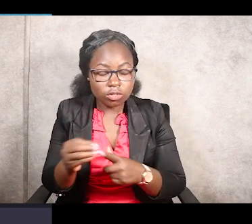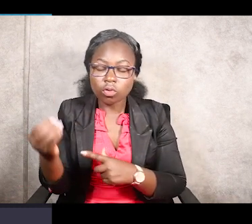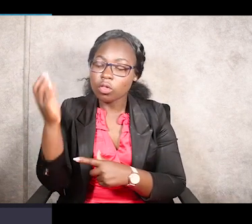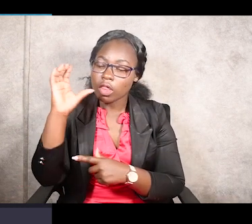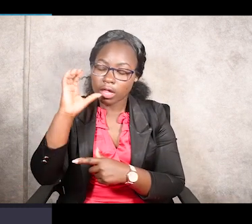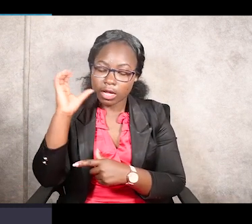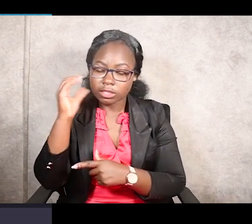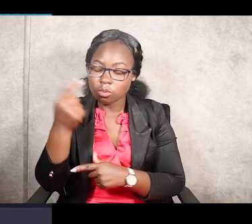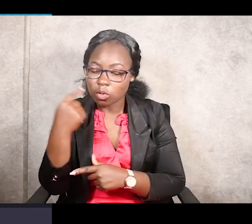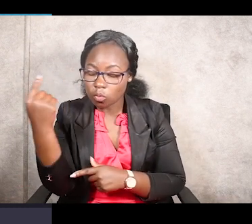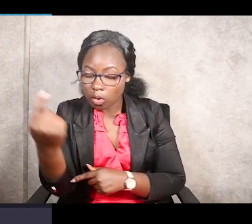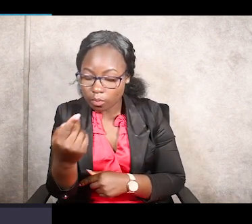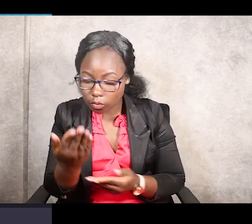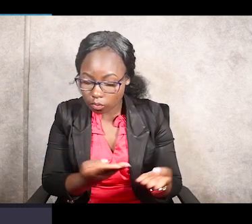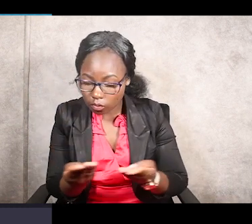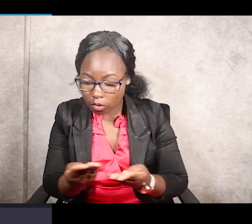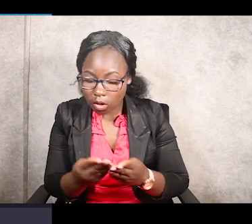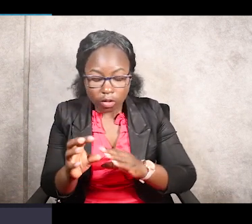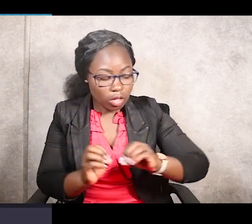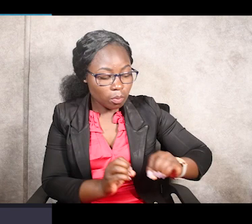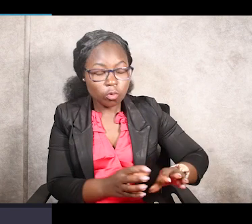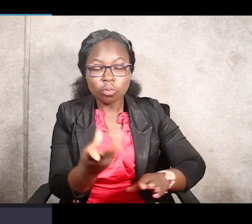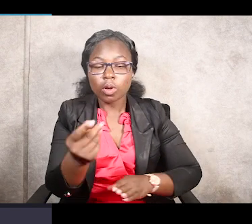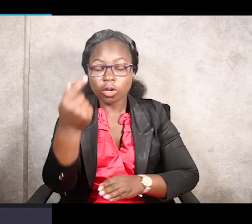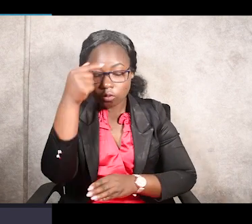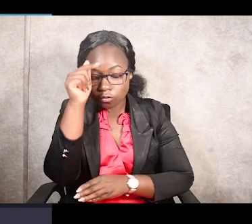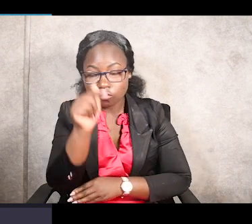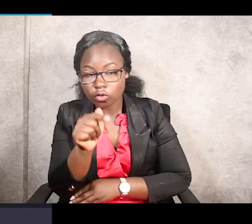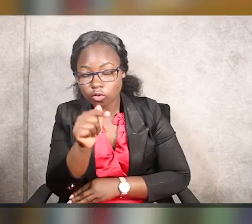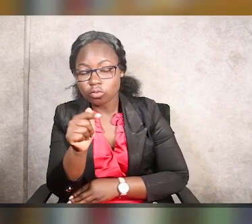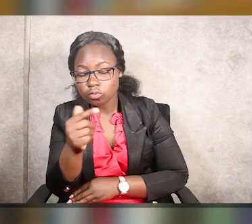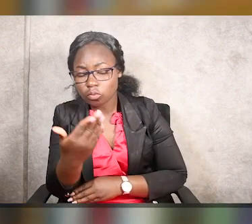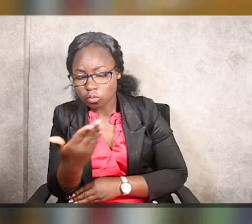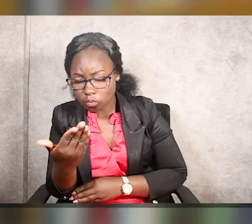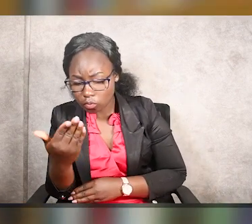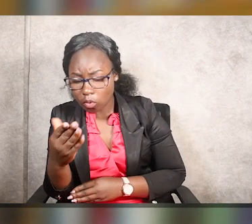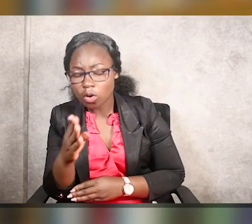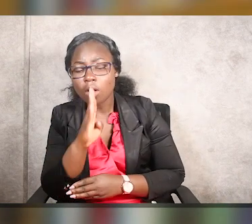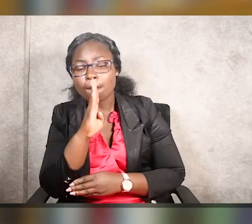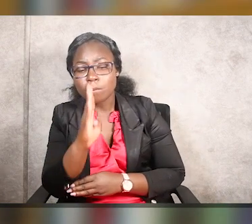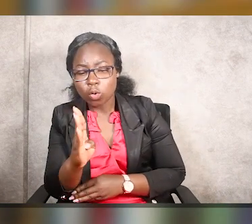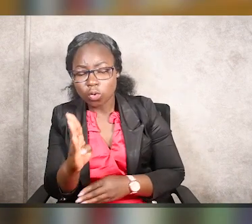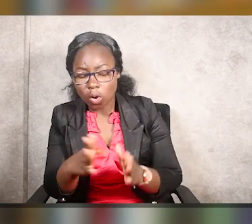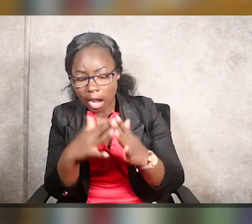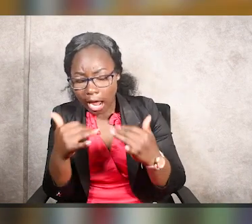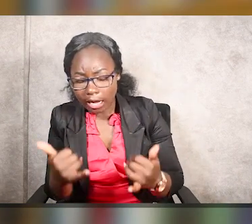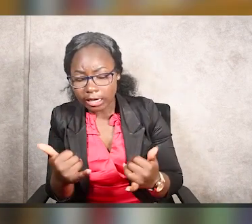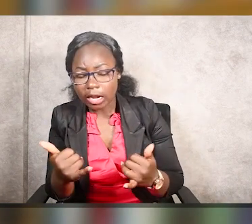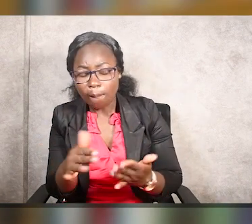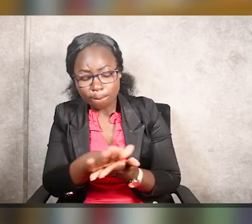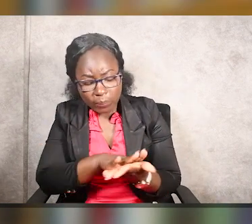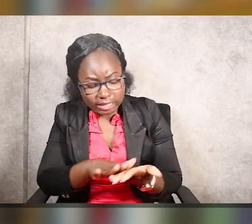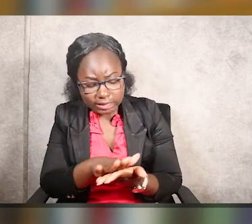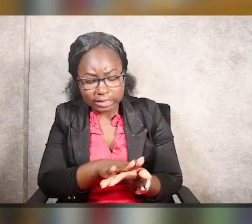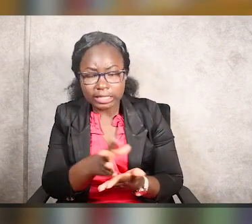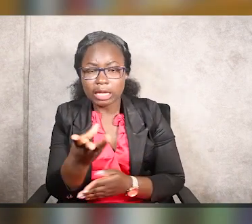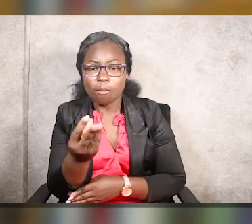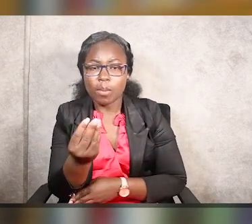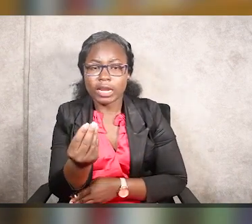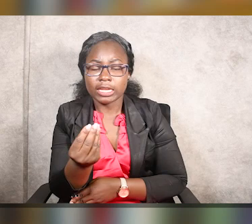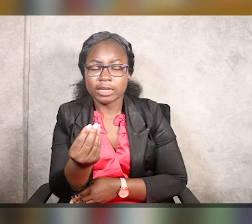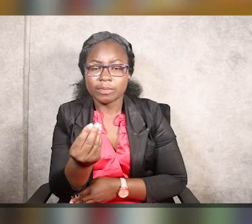business. They have put money in M-Shwari for you to borrow. So basically, money